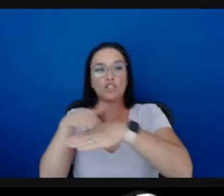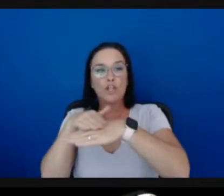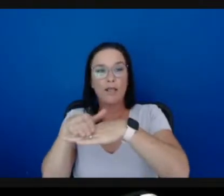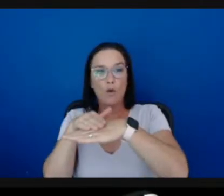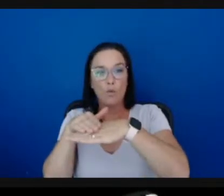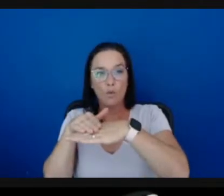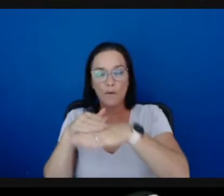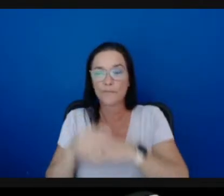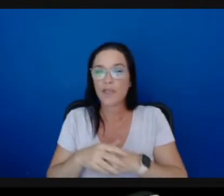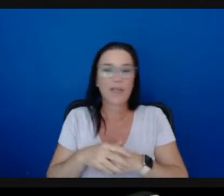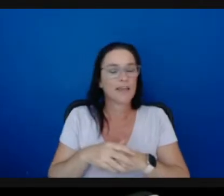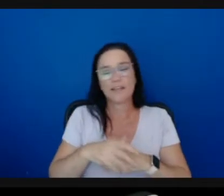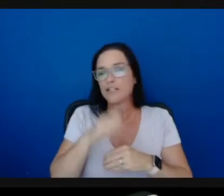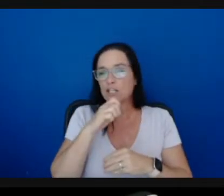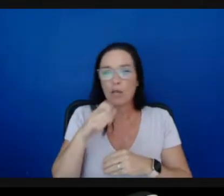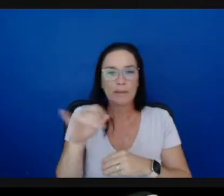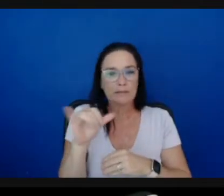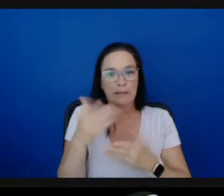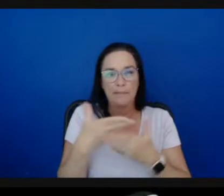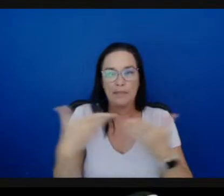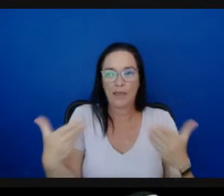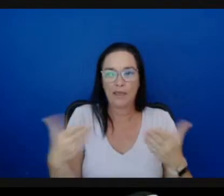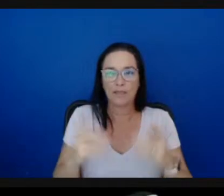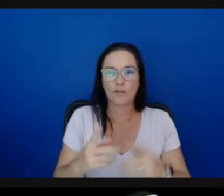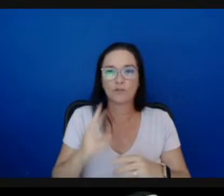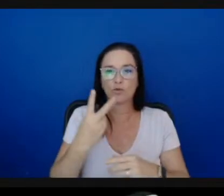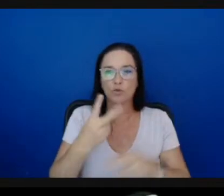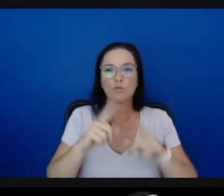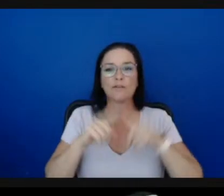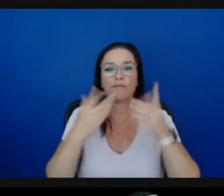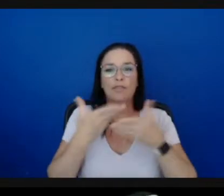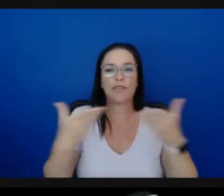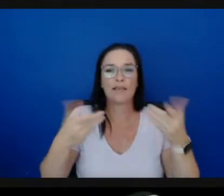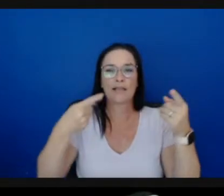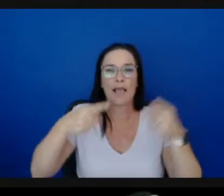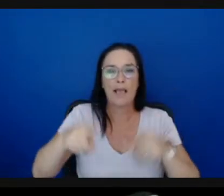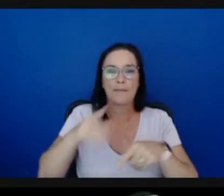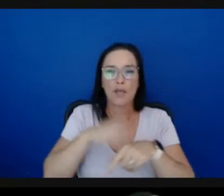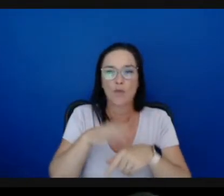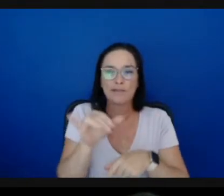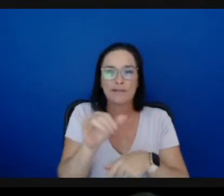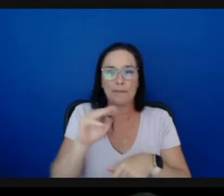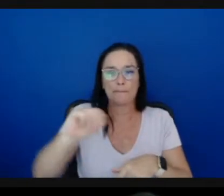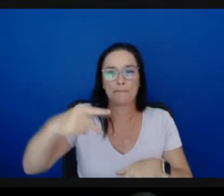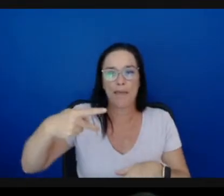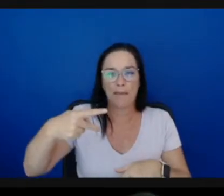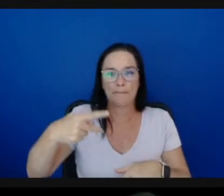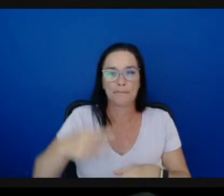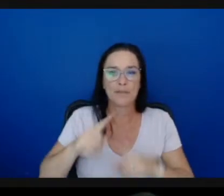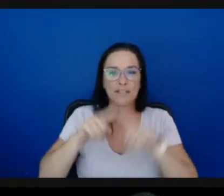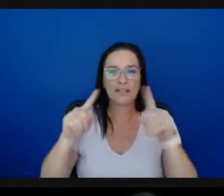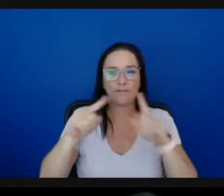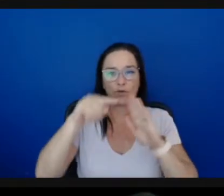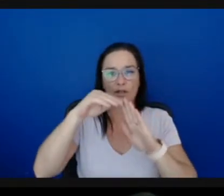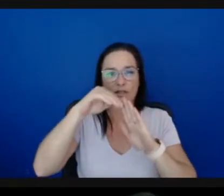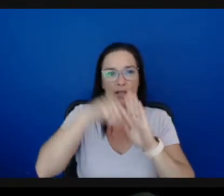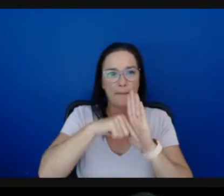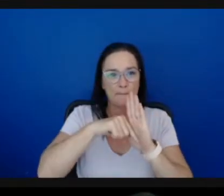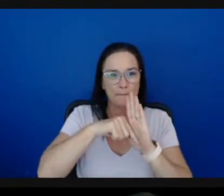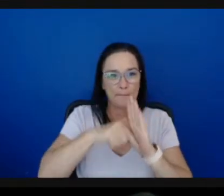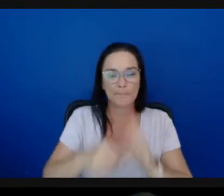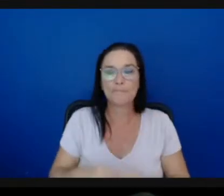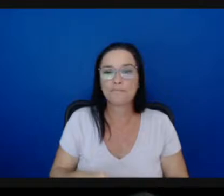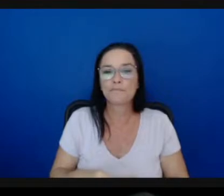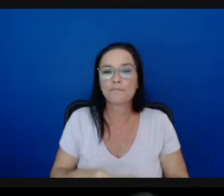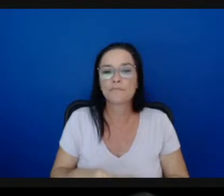earthquakes are not the same thing. They're two different things happening on the same map space here at different depths. So